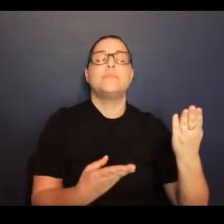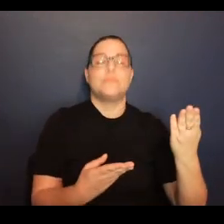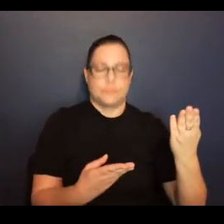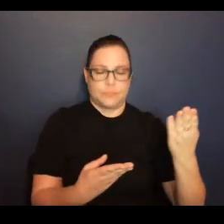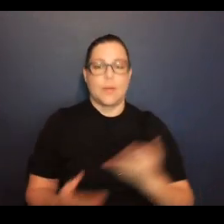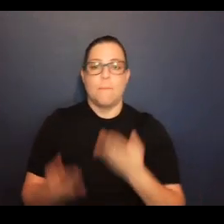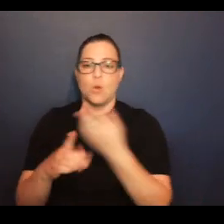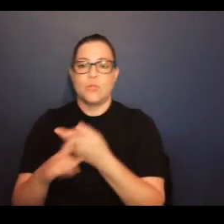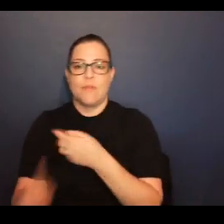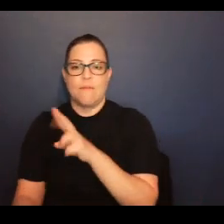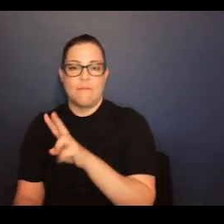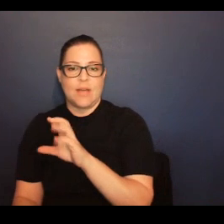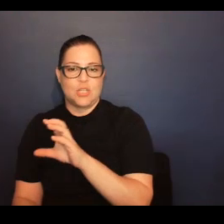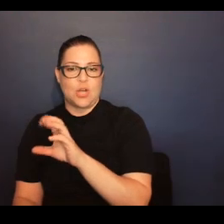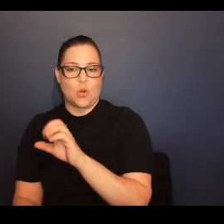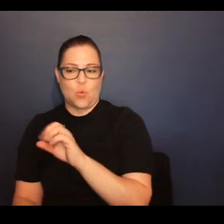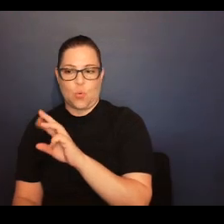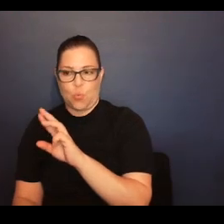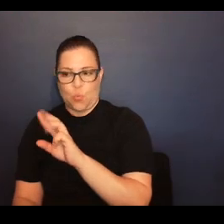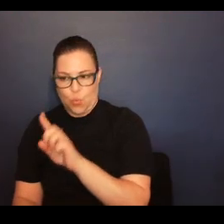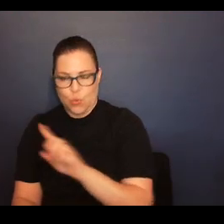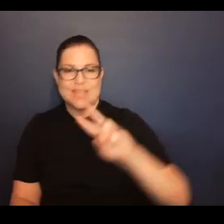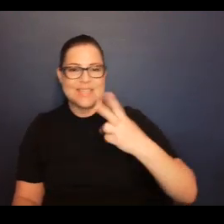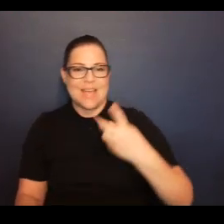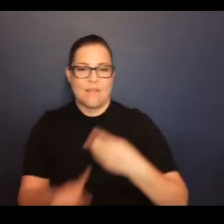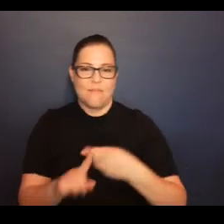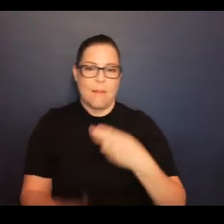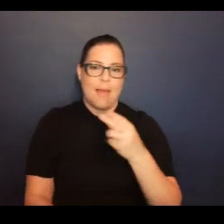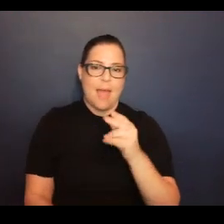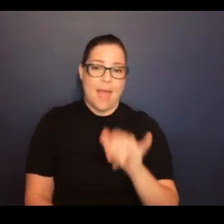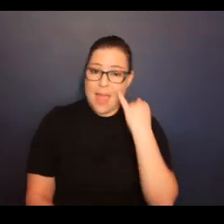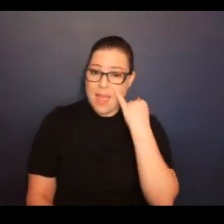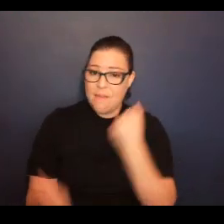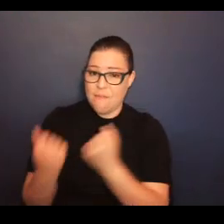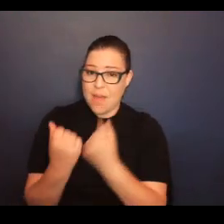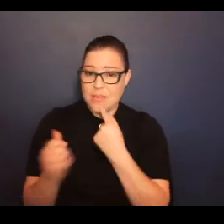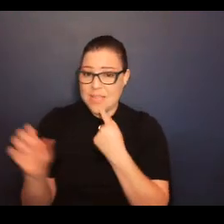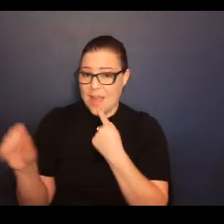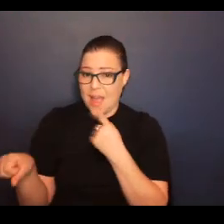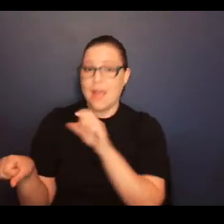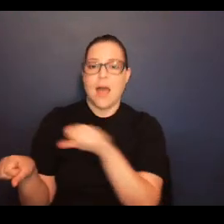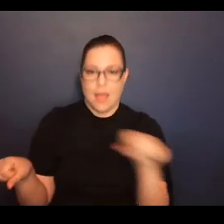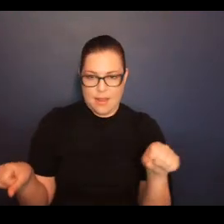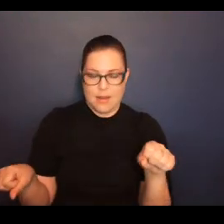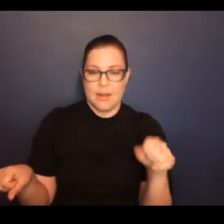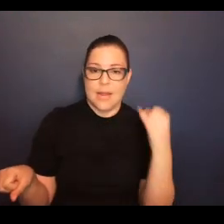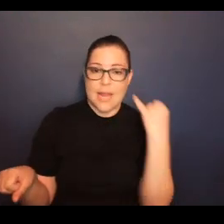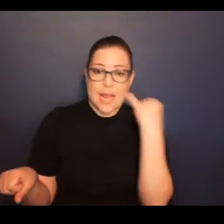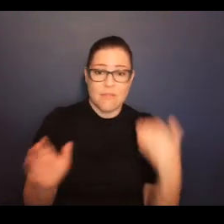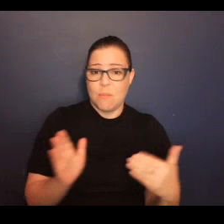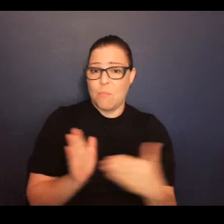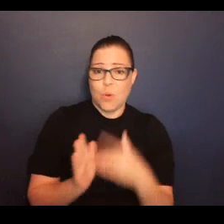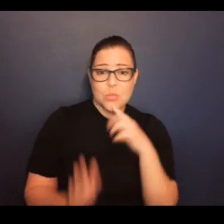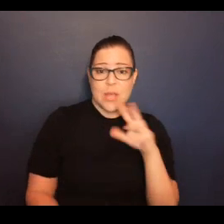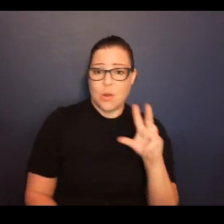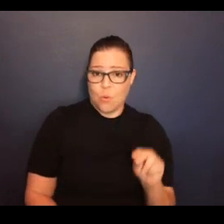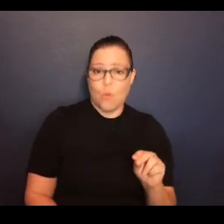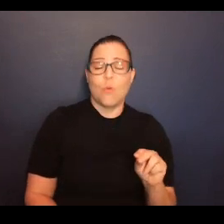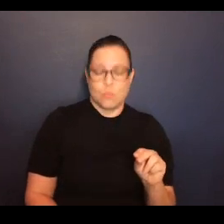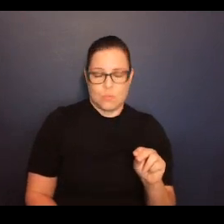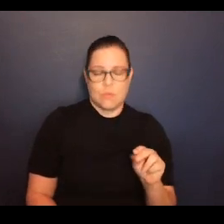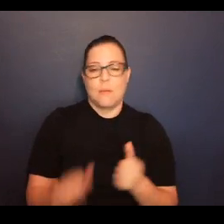from Vice Chair Cruz and a second from Board Member Hay. All those in favor say aye. Aye. Aye. Aye. All those who oppose say no. The